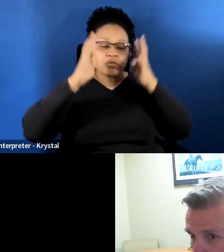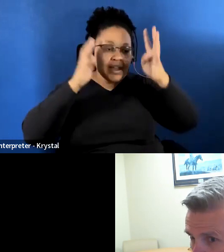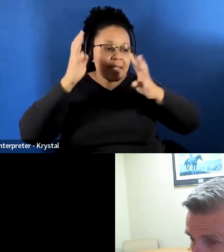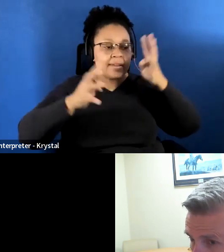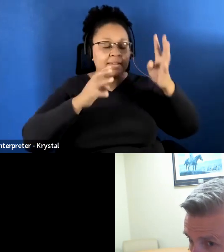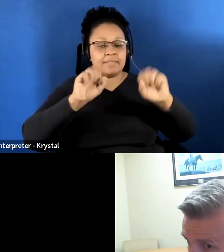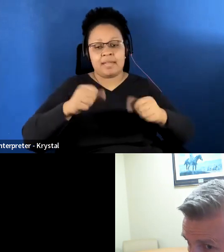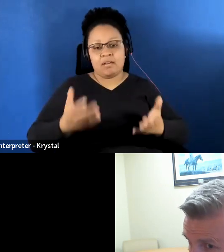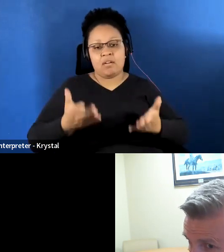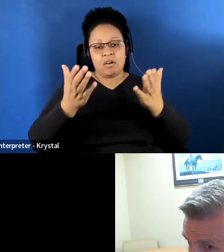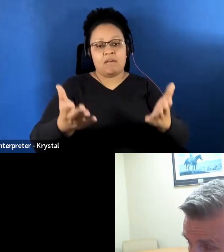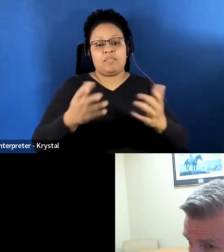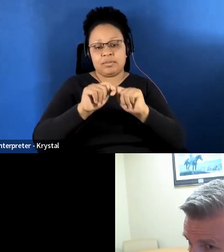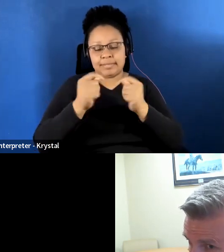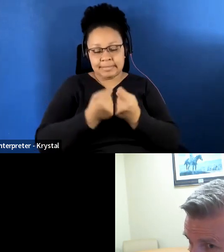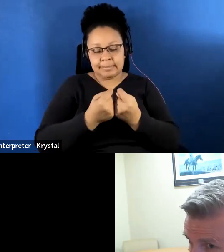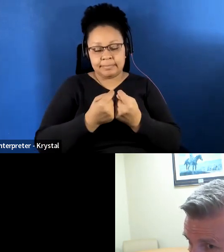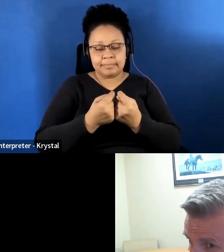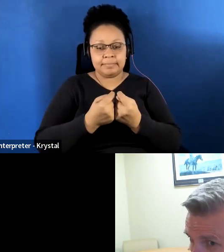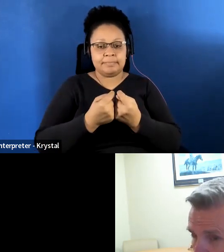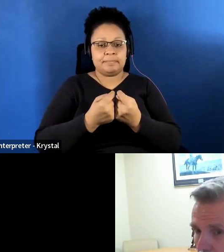can offer our team.